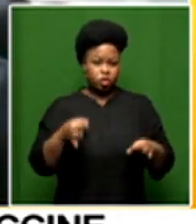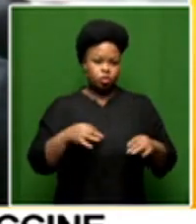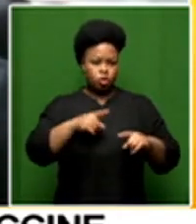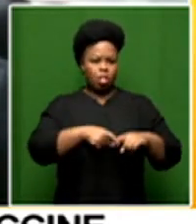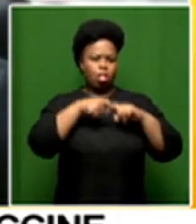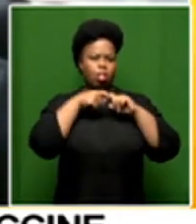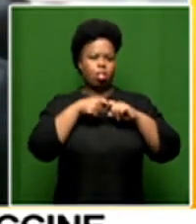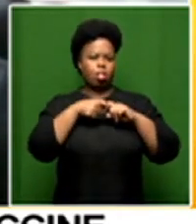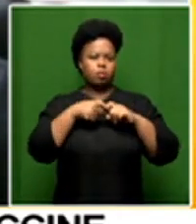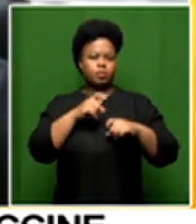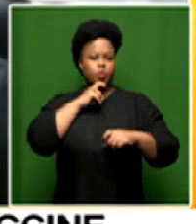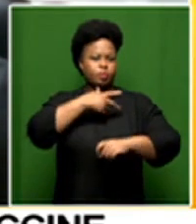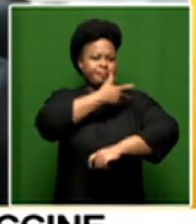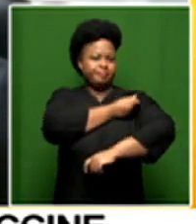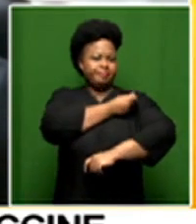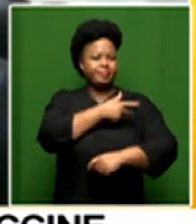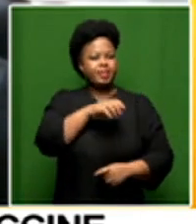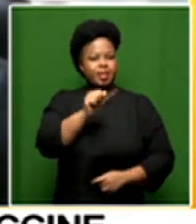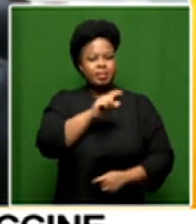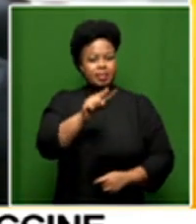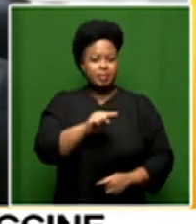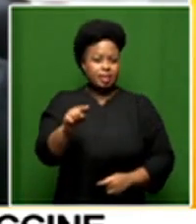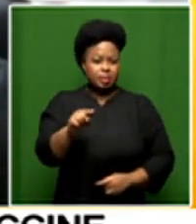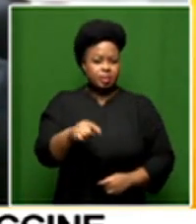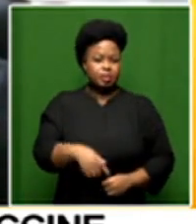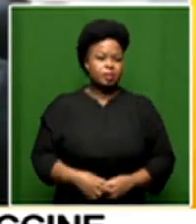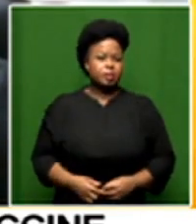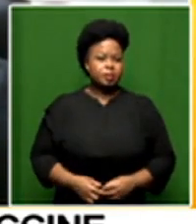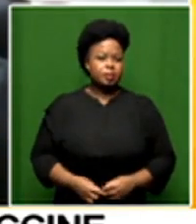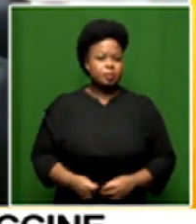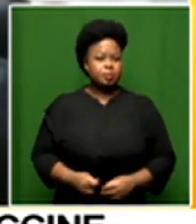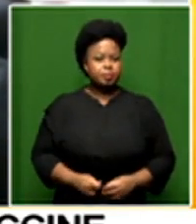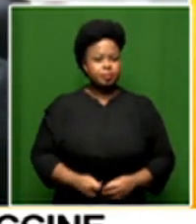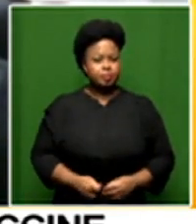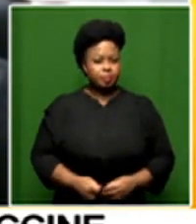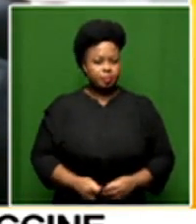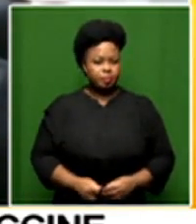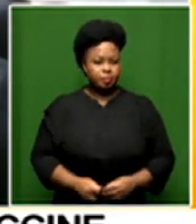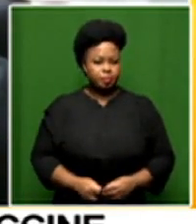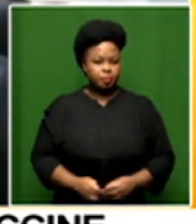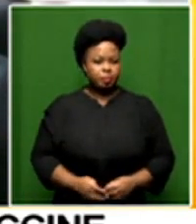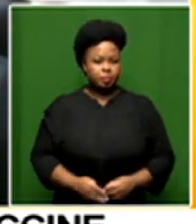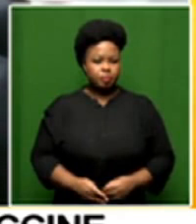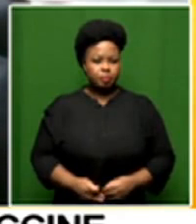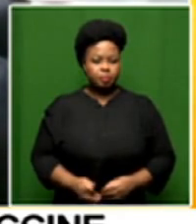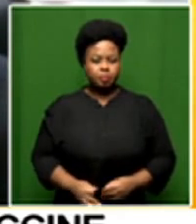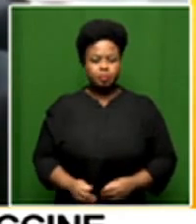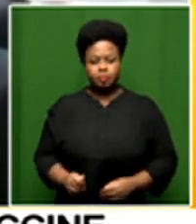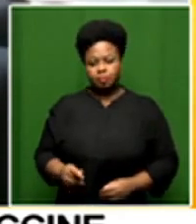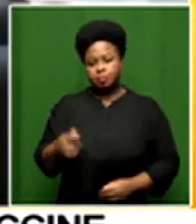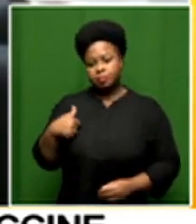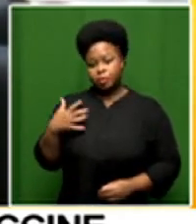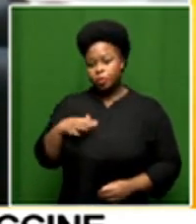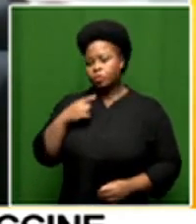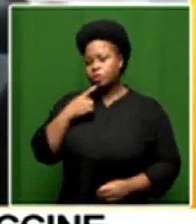to halt the rollout of the AstraZeneca COVID-19 vaccine at the moment. In fact, I must